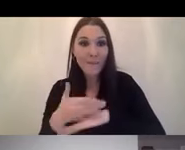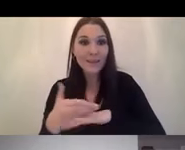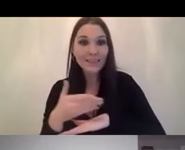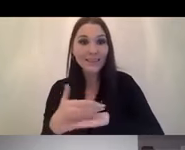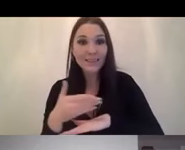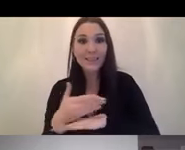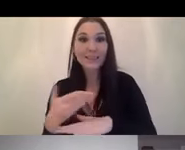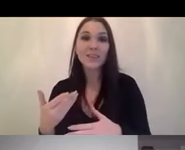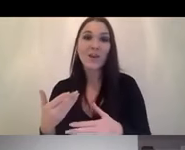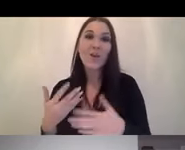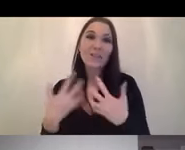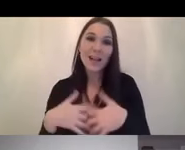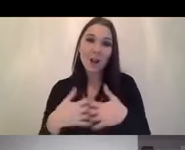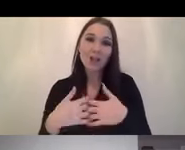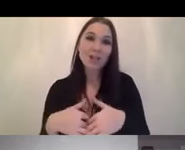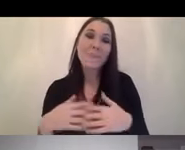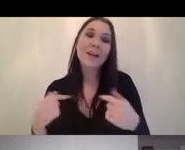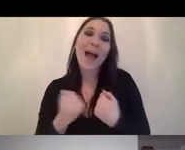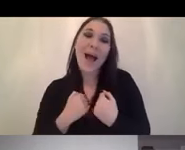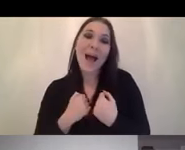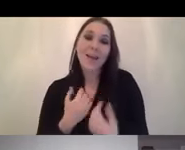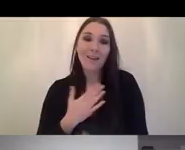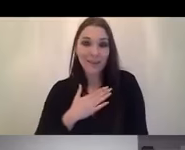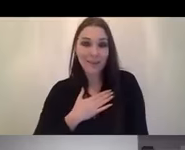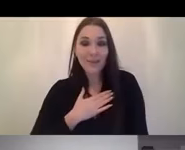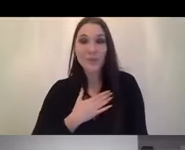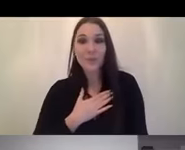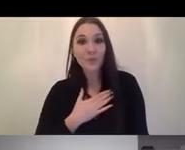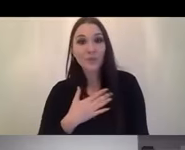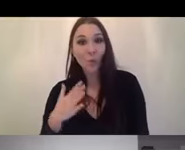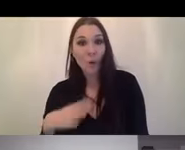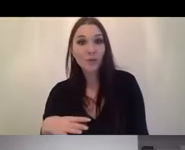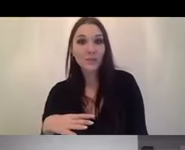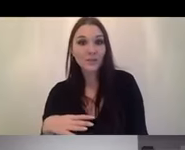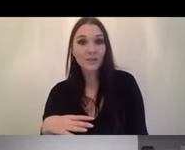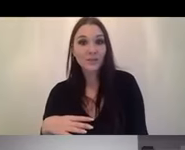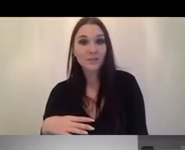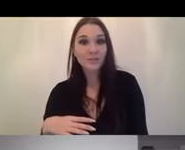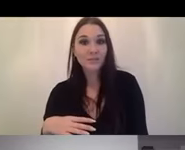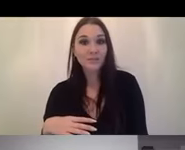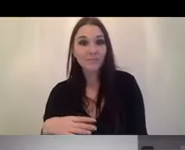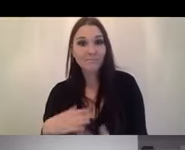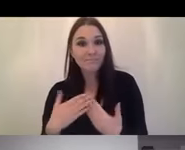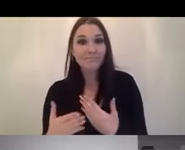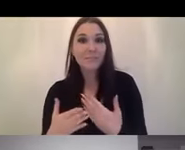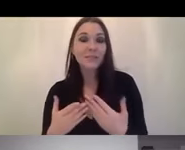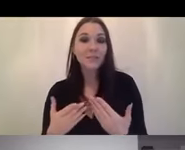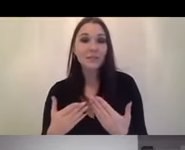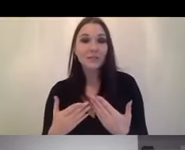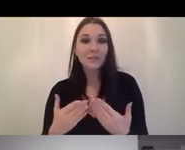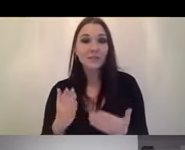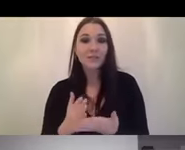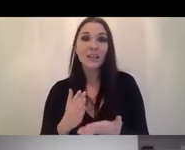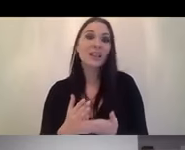next gen technology, but I really want to get people really familiar with that. So this is important from my point of